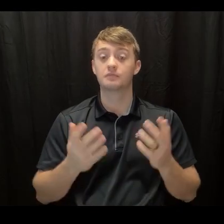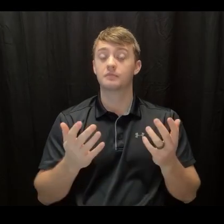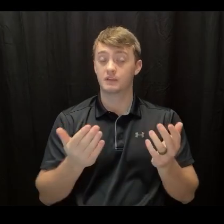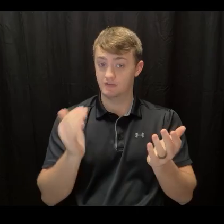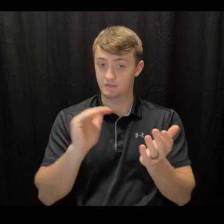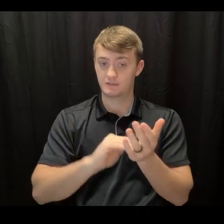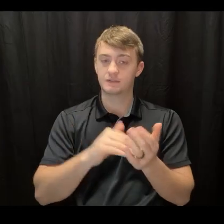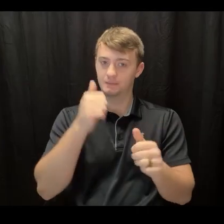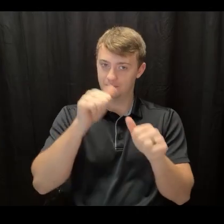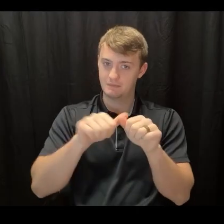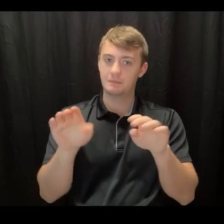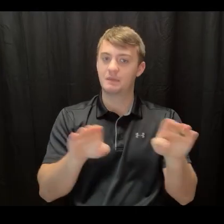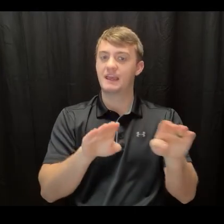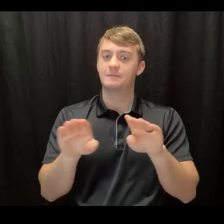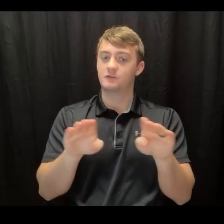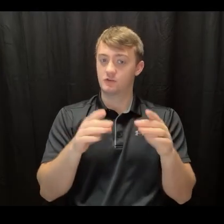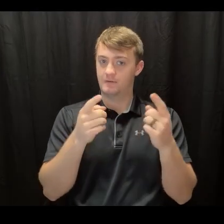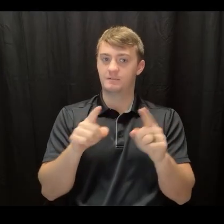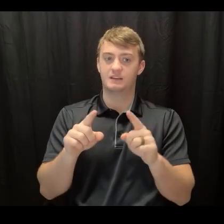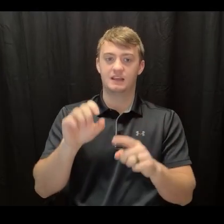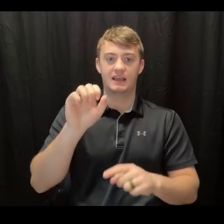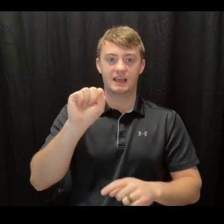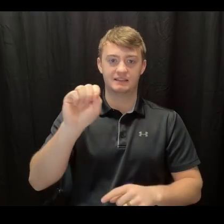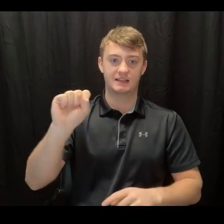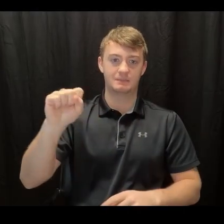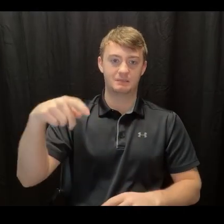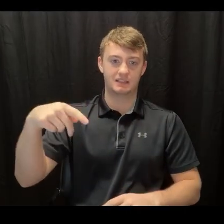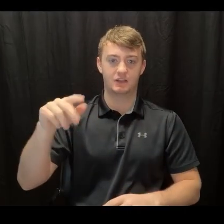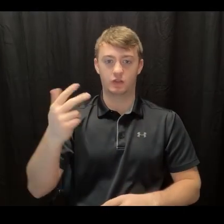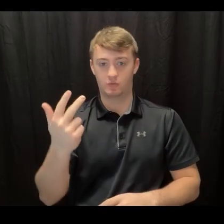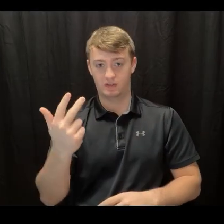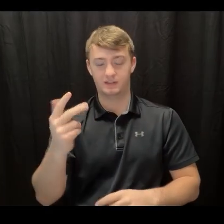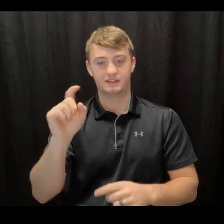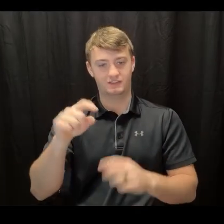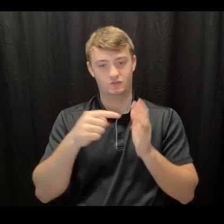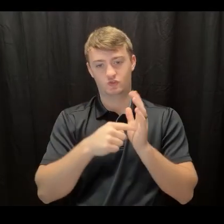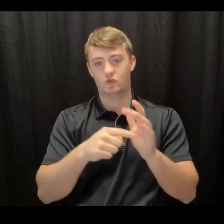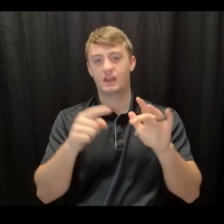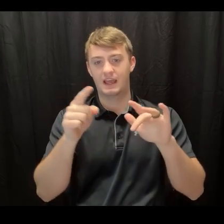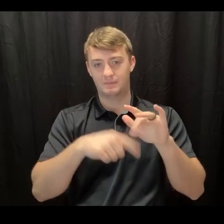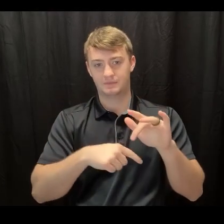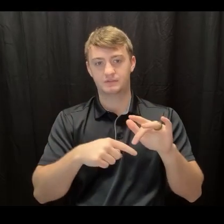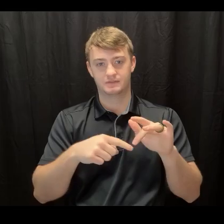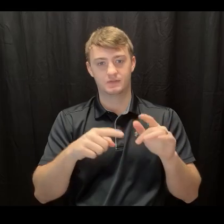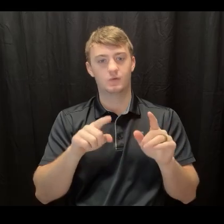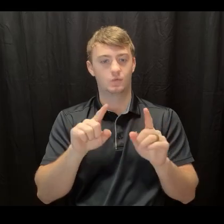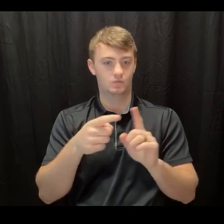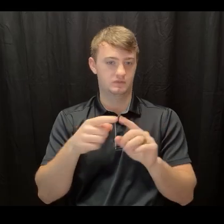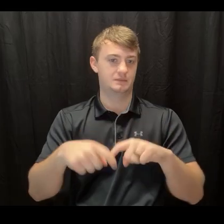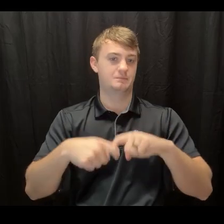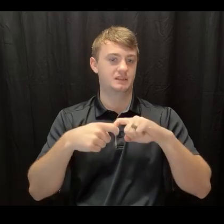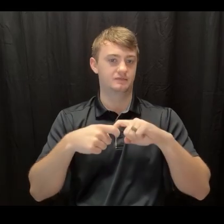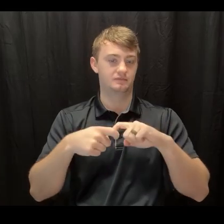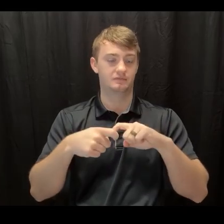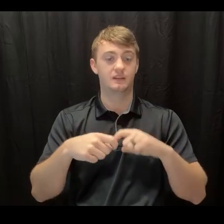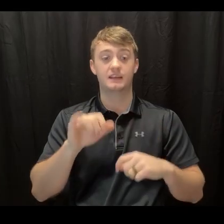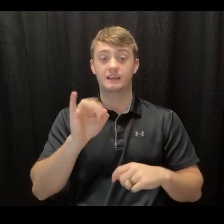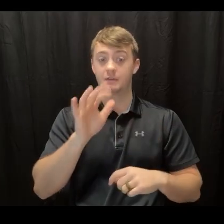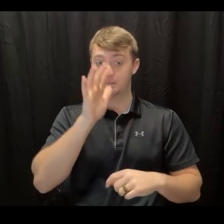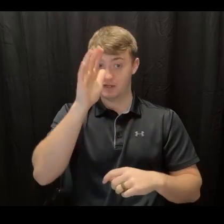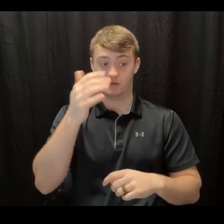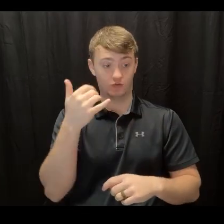So again, just remember, behavior events coded as SSP3 also must show an absence of S suspended. If a